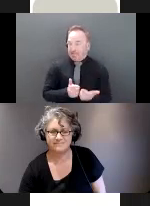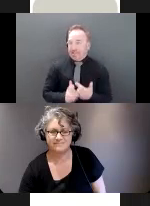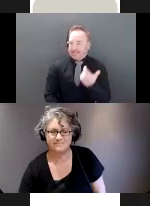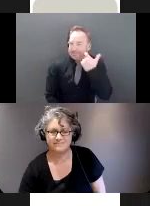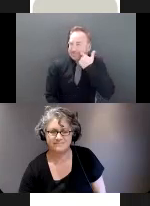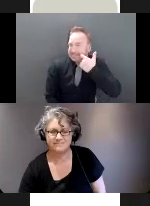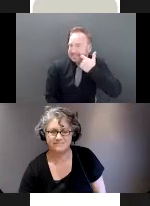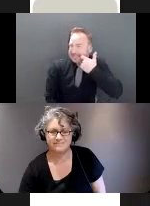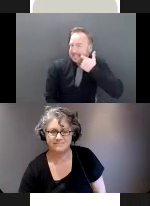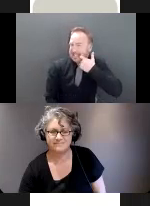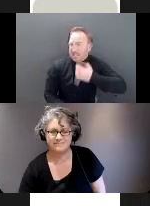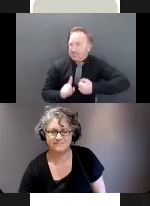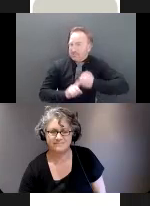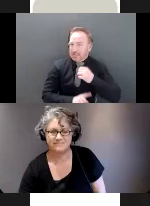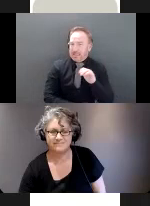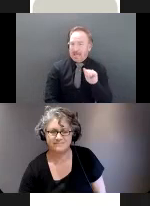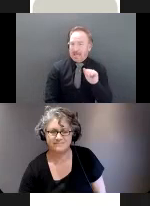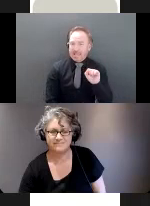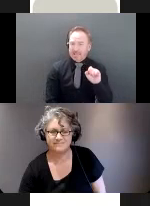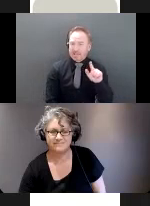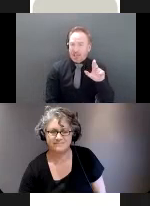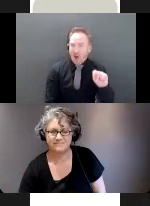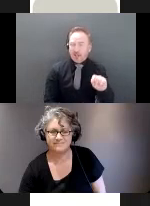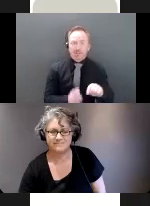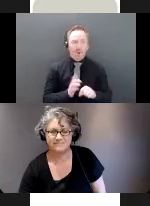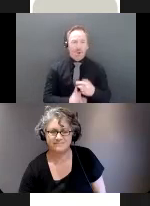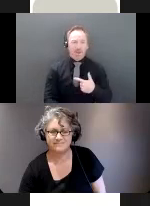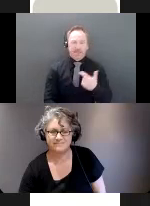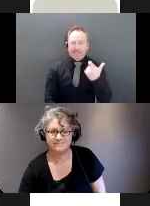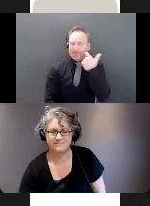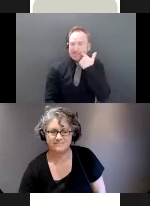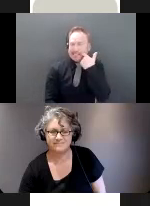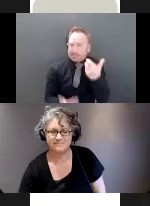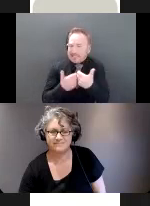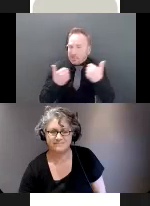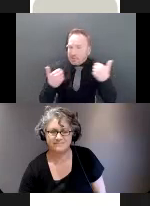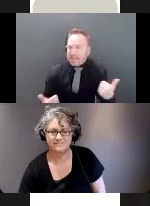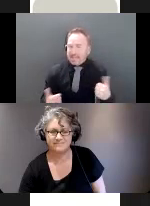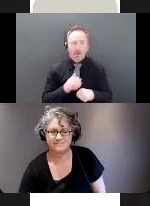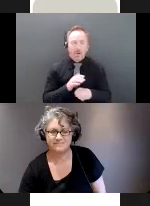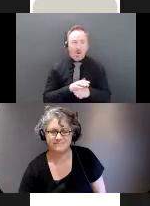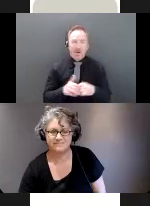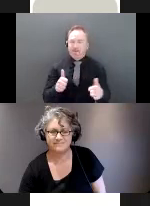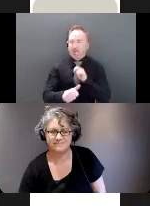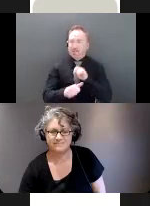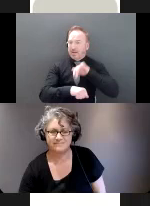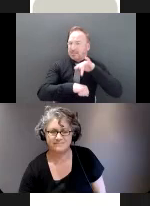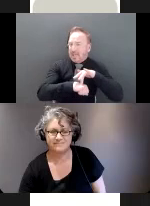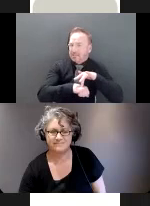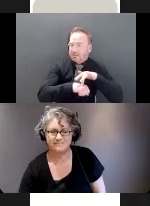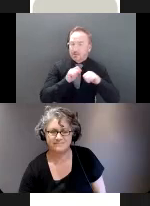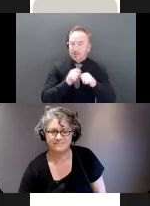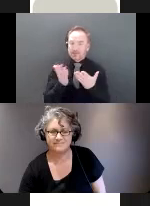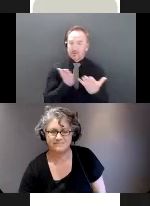recent separation, engaging with services for the first time. So how is it that we can